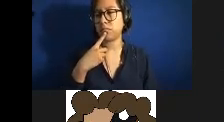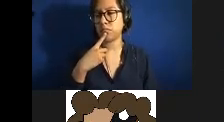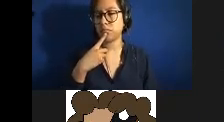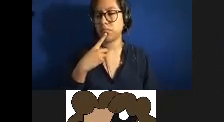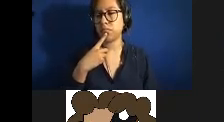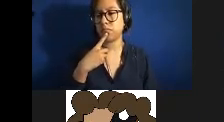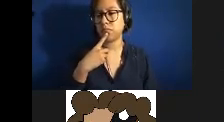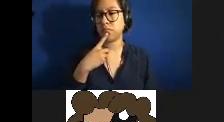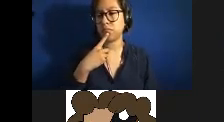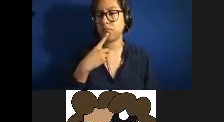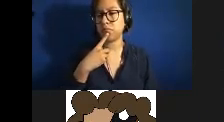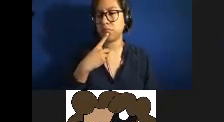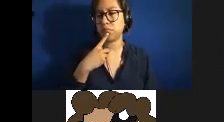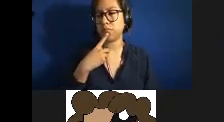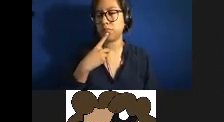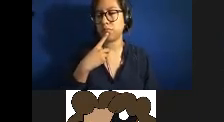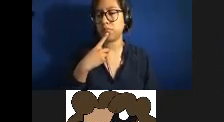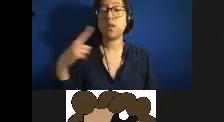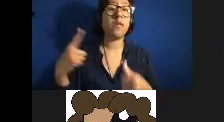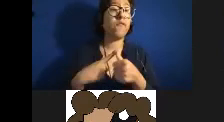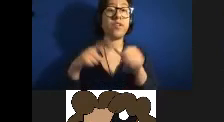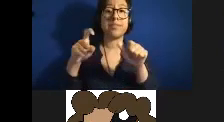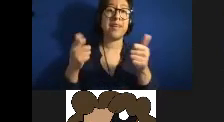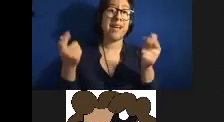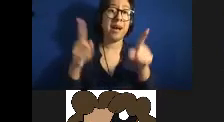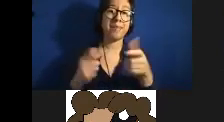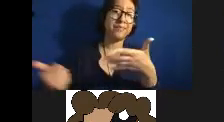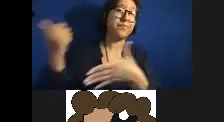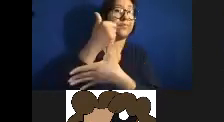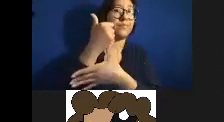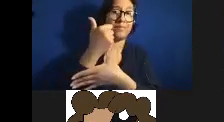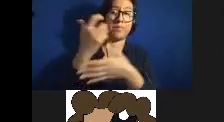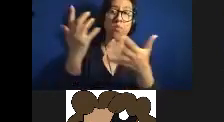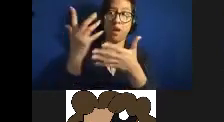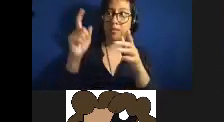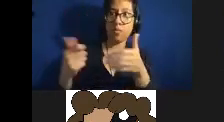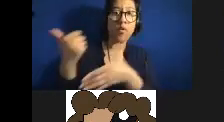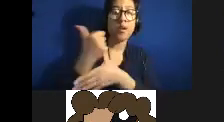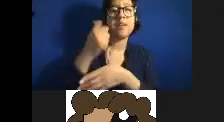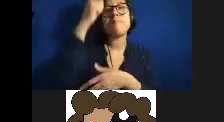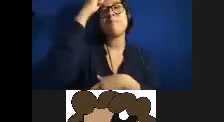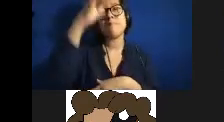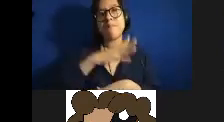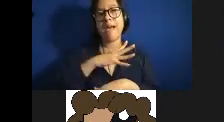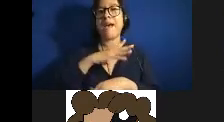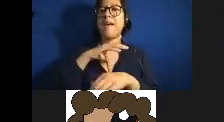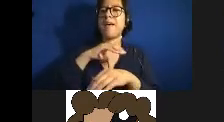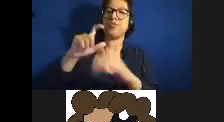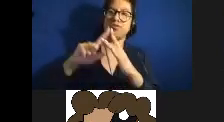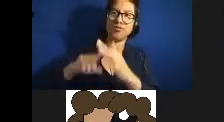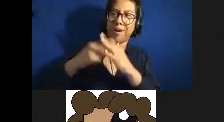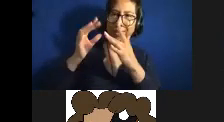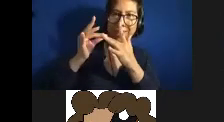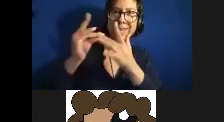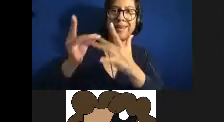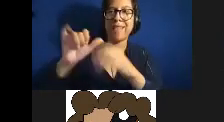that needs to happen is that this needs to be men's work, right? Like, this needs to be the work of other Black men.